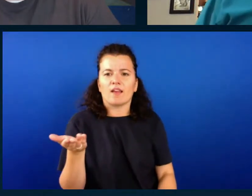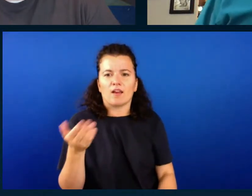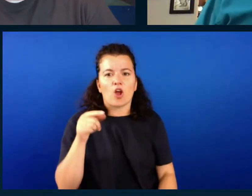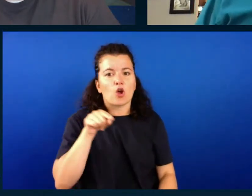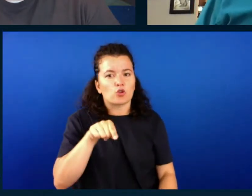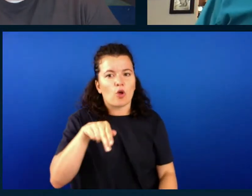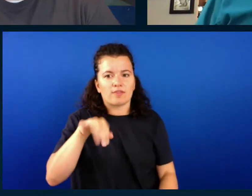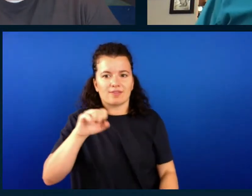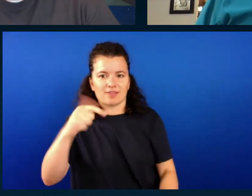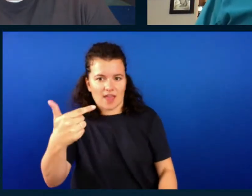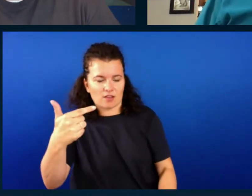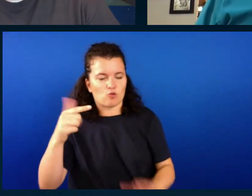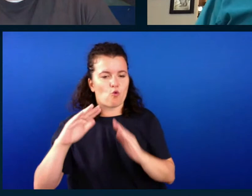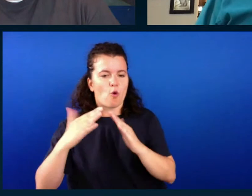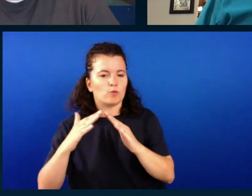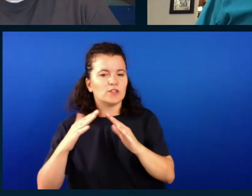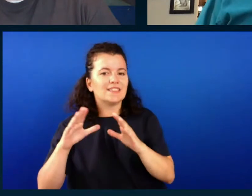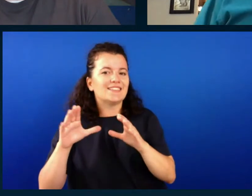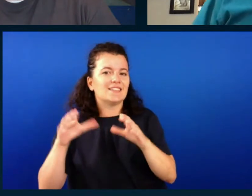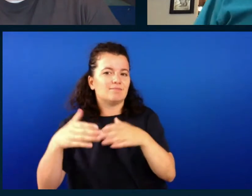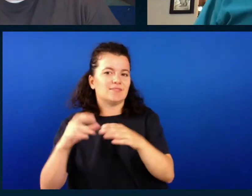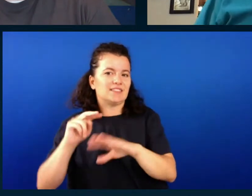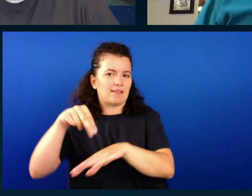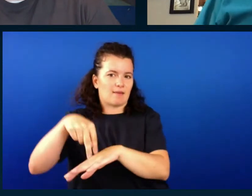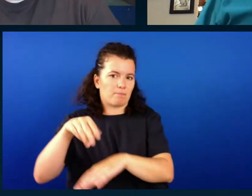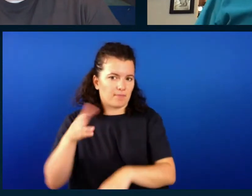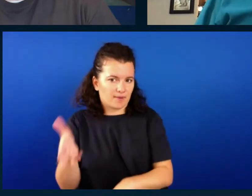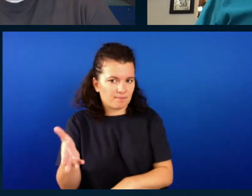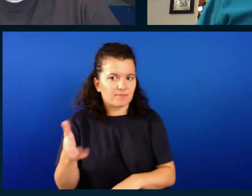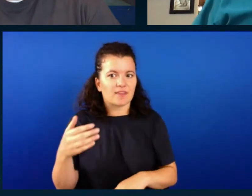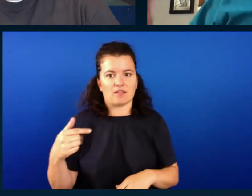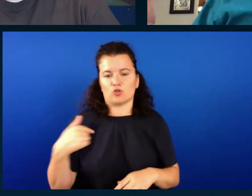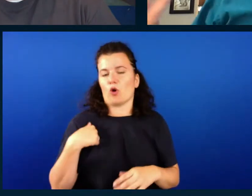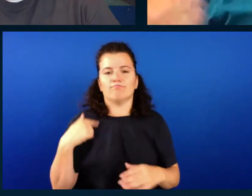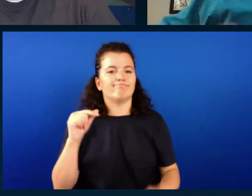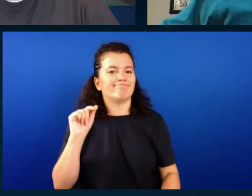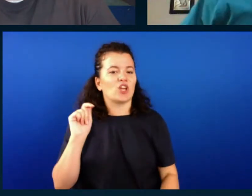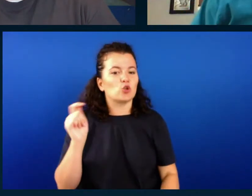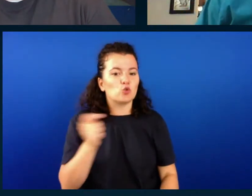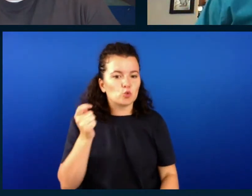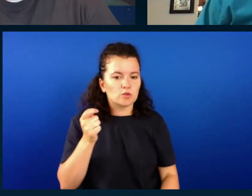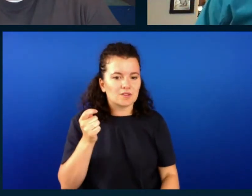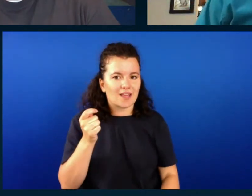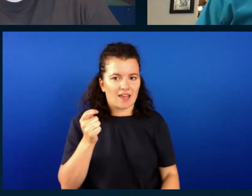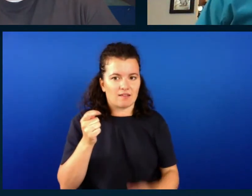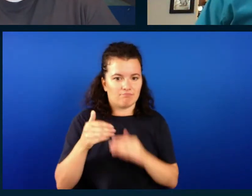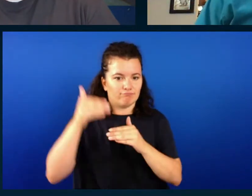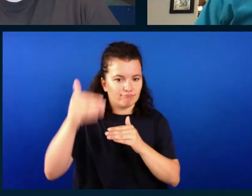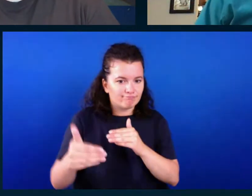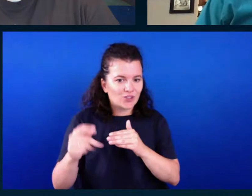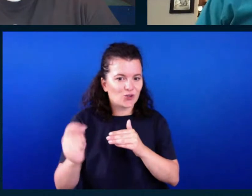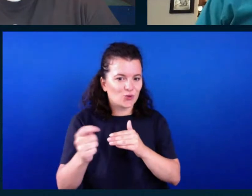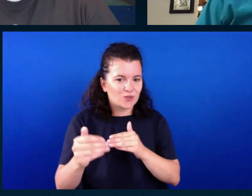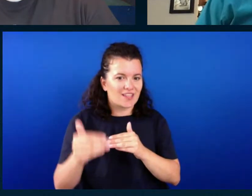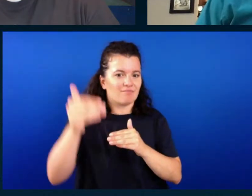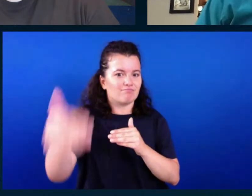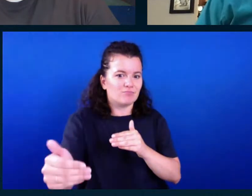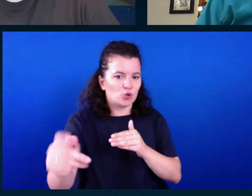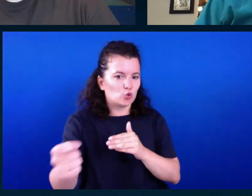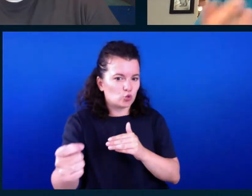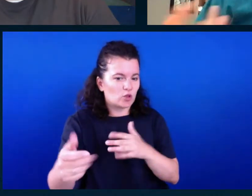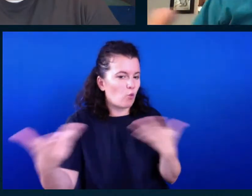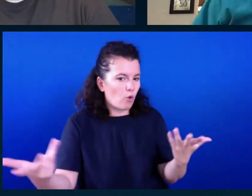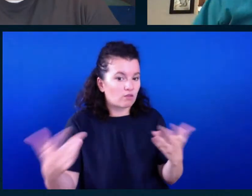community stand-up, and as part of this, every Tuesday I'm putting on, I'm hosting a show that